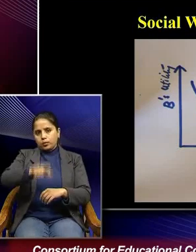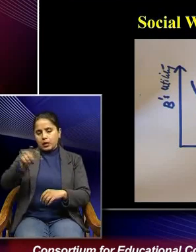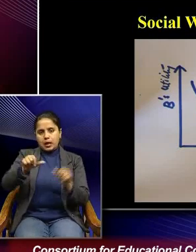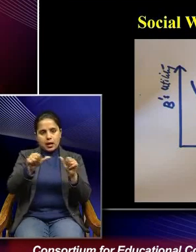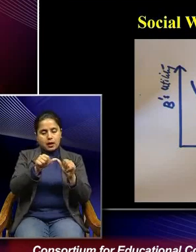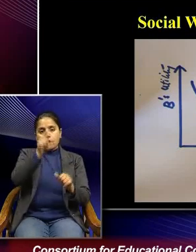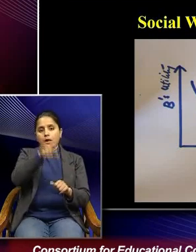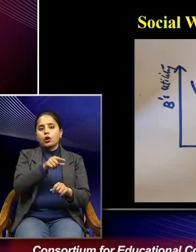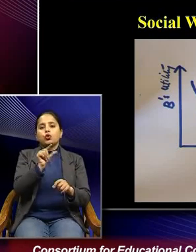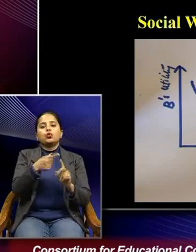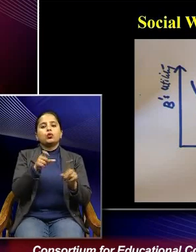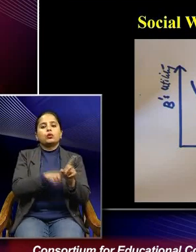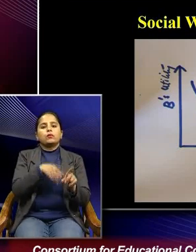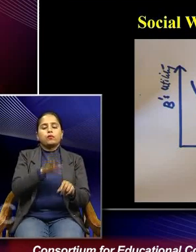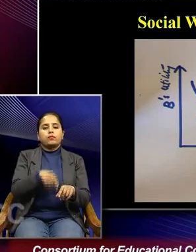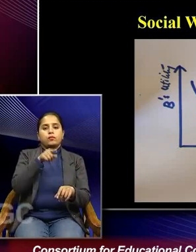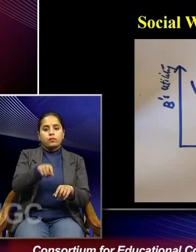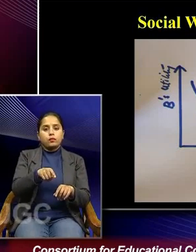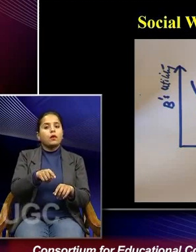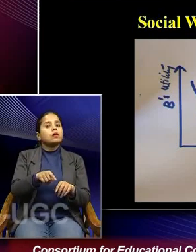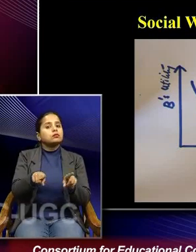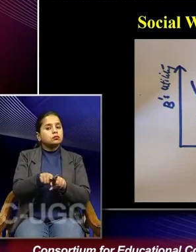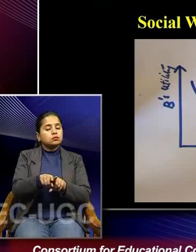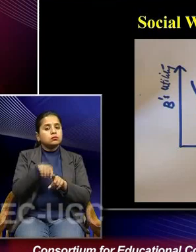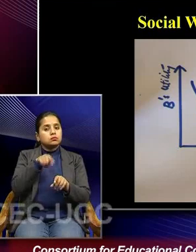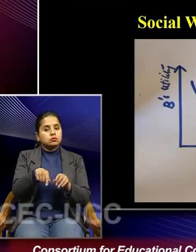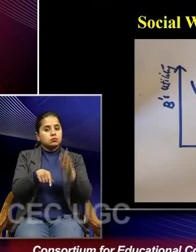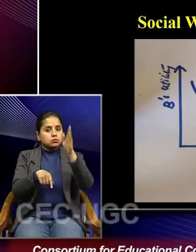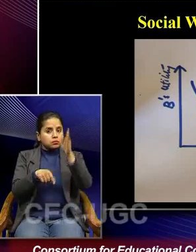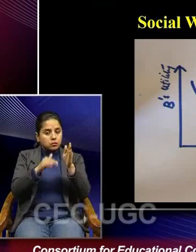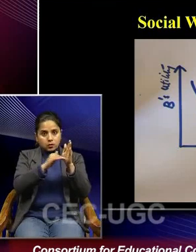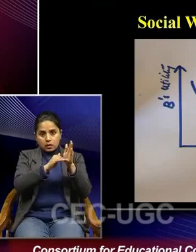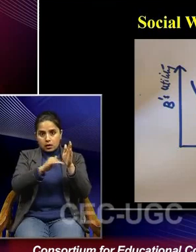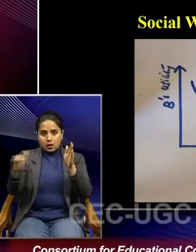A's utility are reflected on the horizontal axis, while